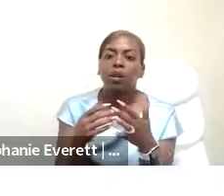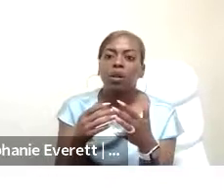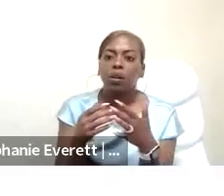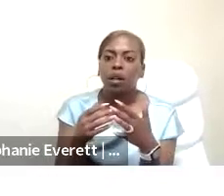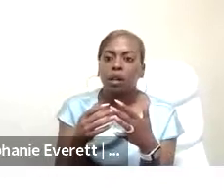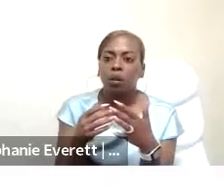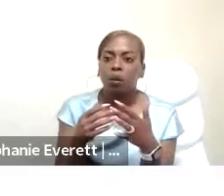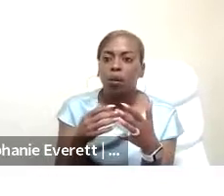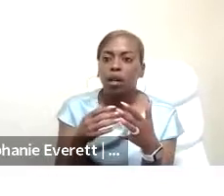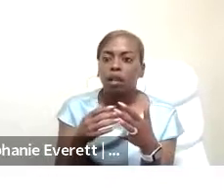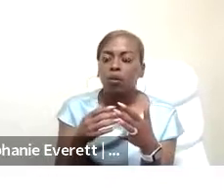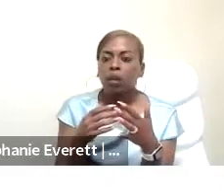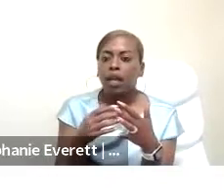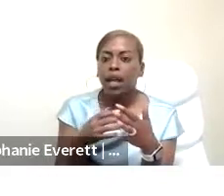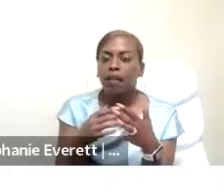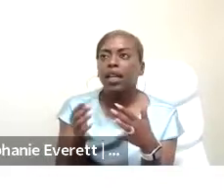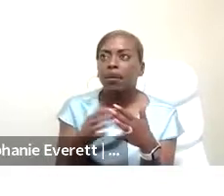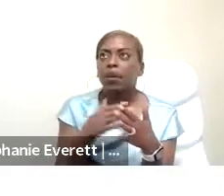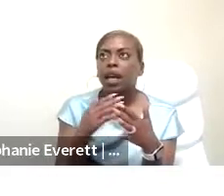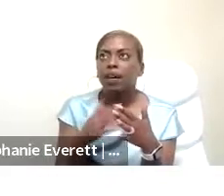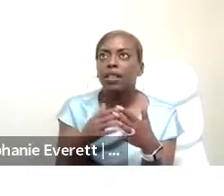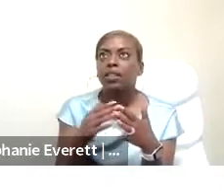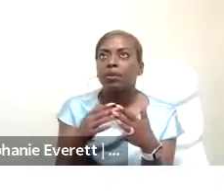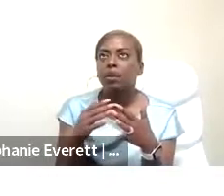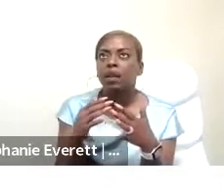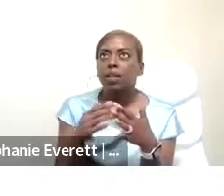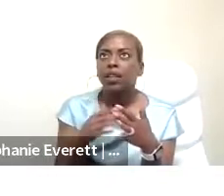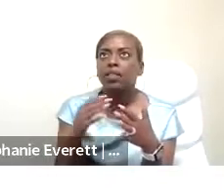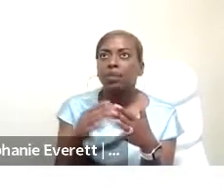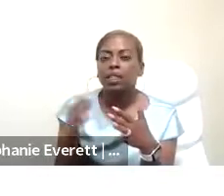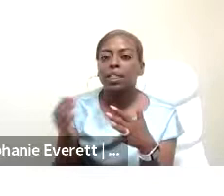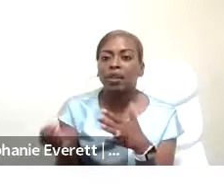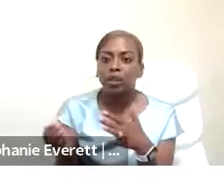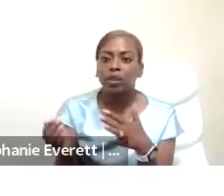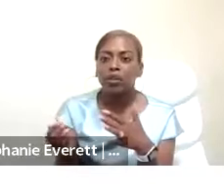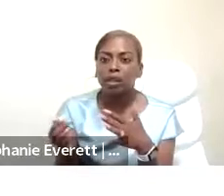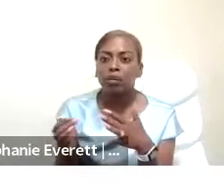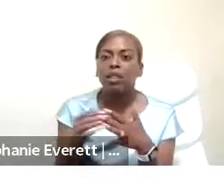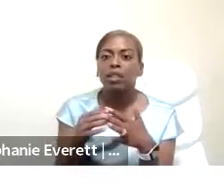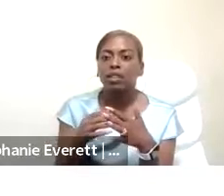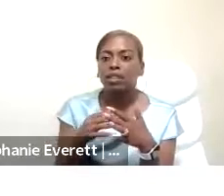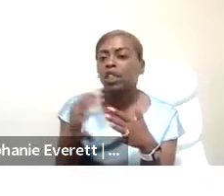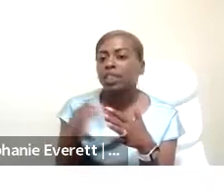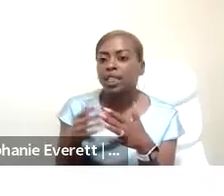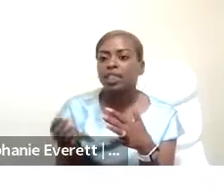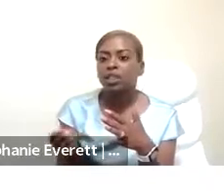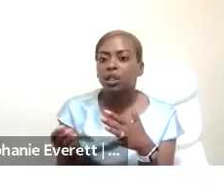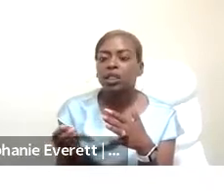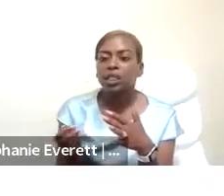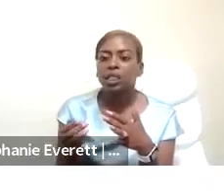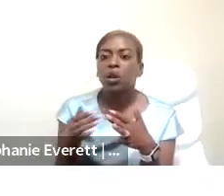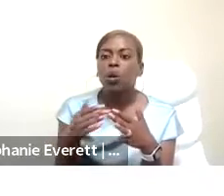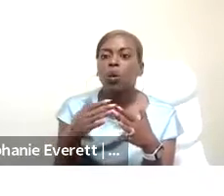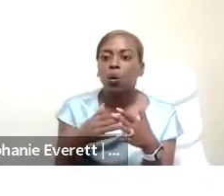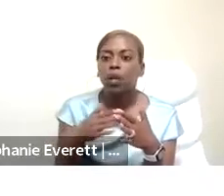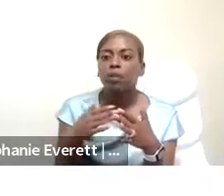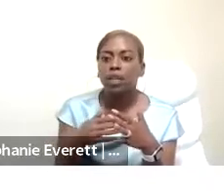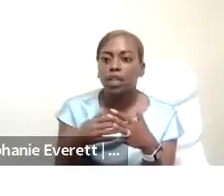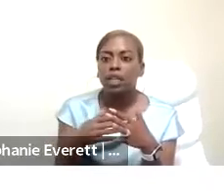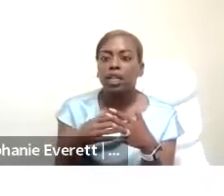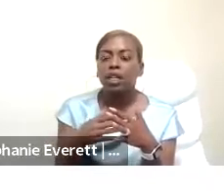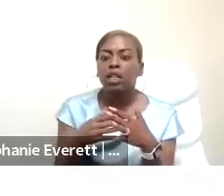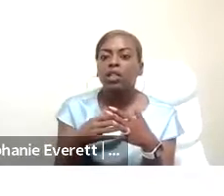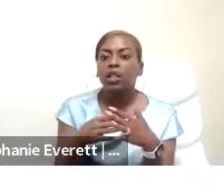out when we have, again, we have these, I think the best time to do them, Josh, to answer your question,